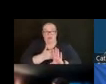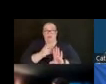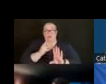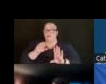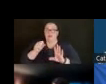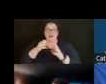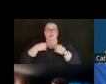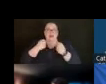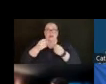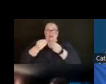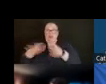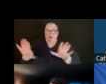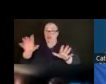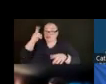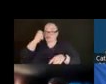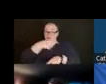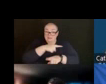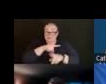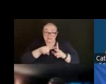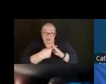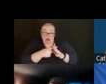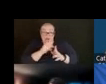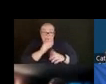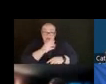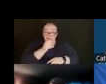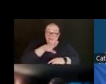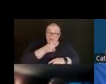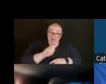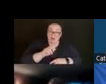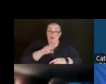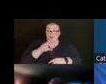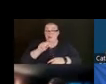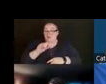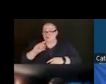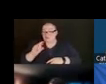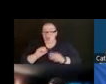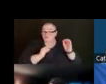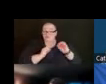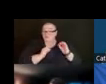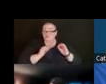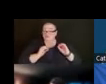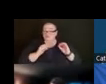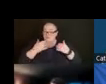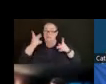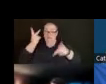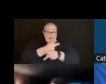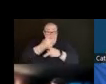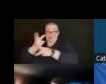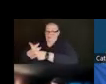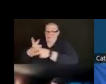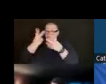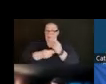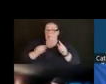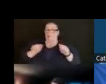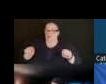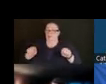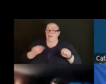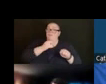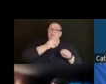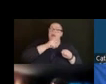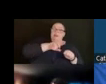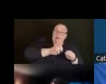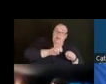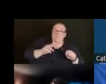Health just because they start to receive Medicare and SSDI. Instead, they can get both of them. They become what is called